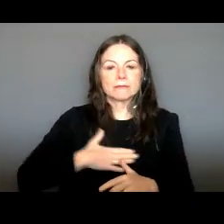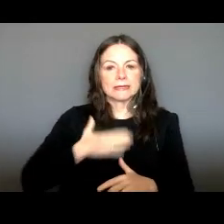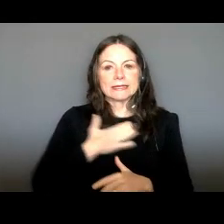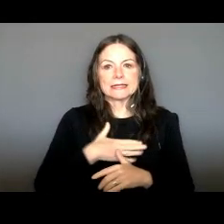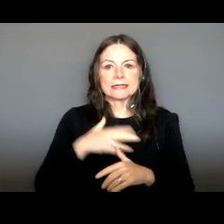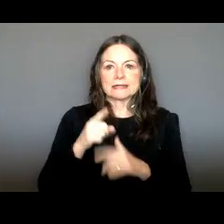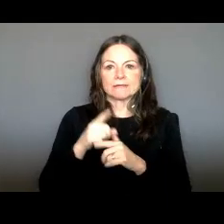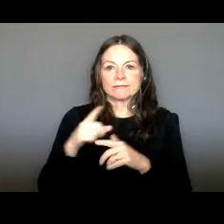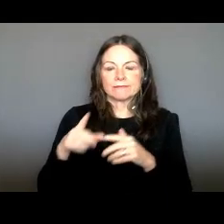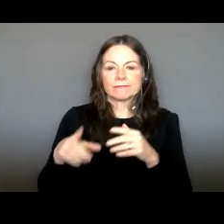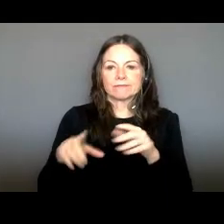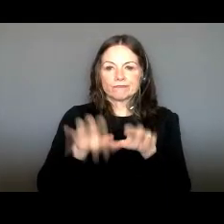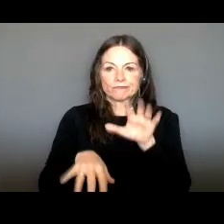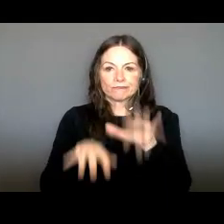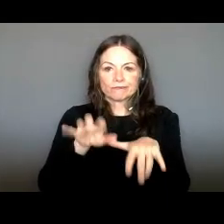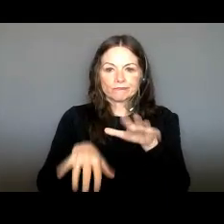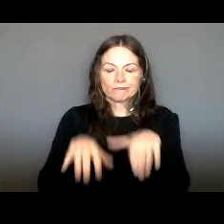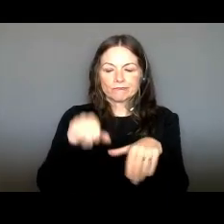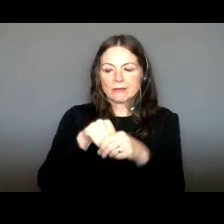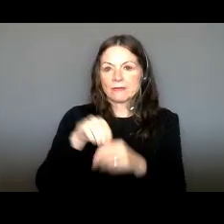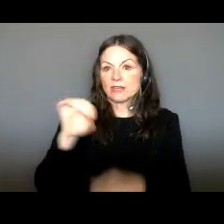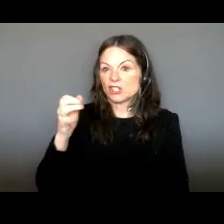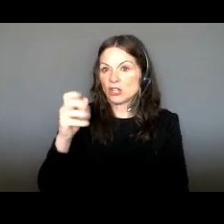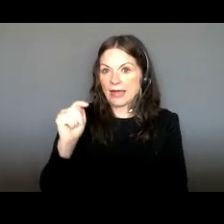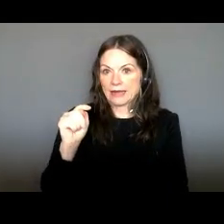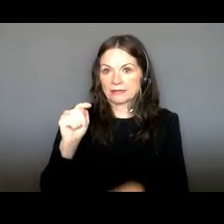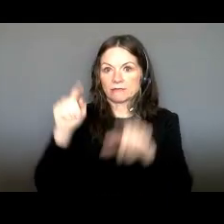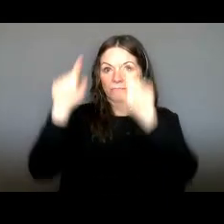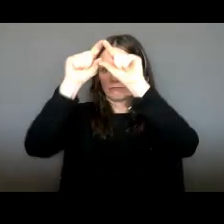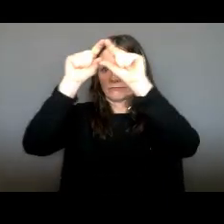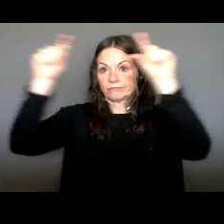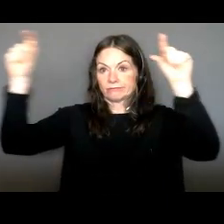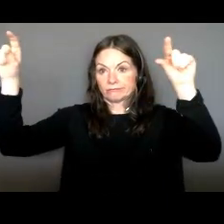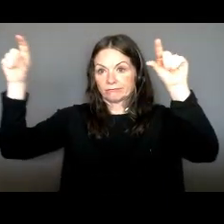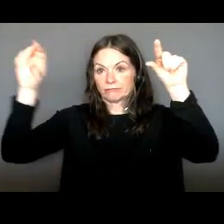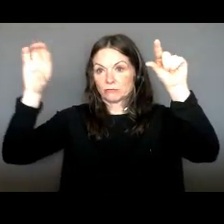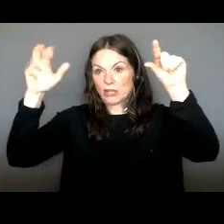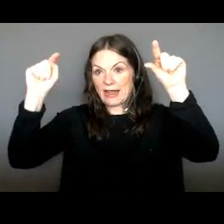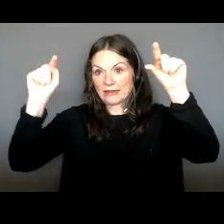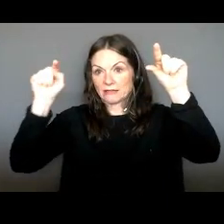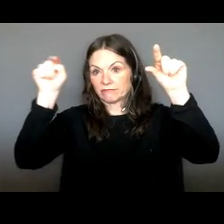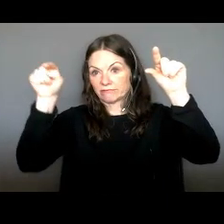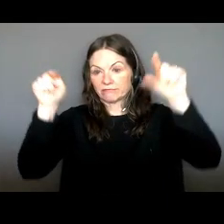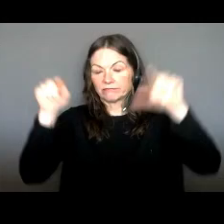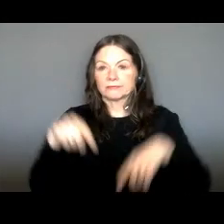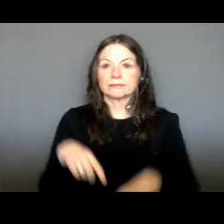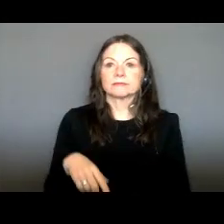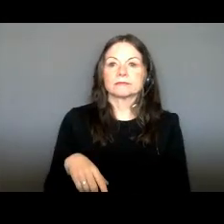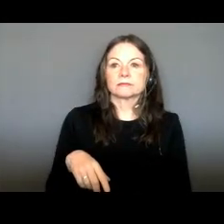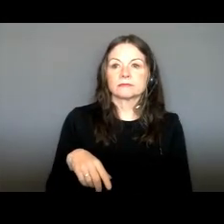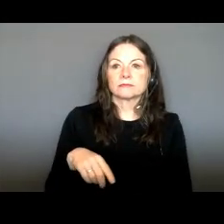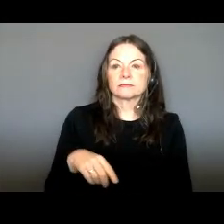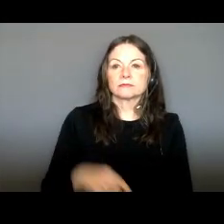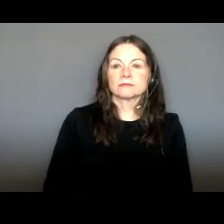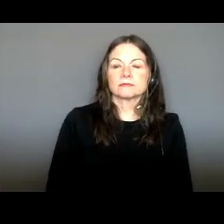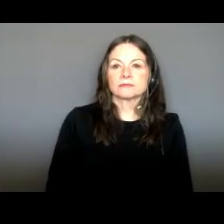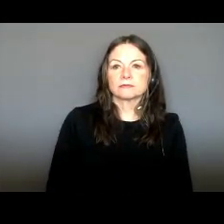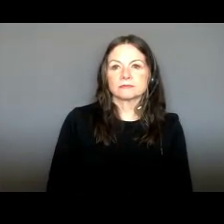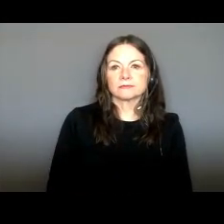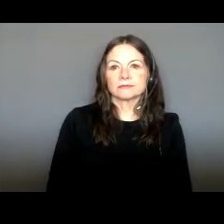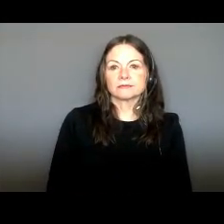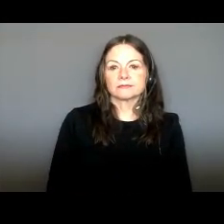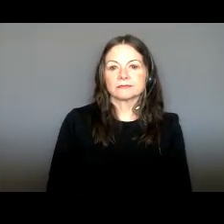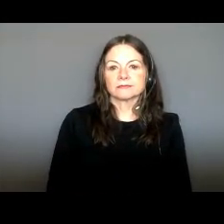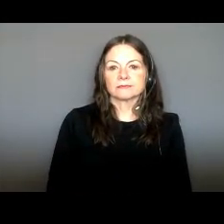screen. If you could give me a quick hi in the chat so I can see and my team can see you on the back